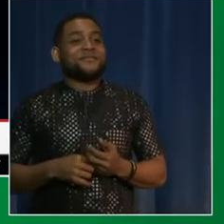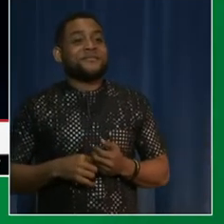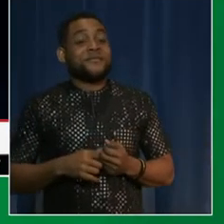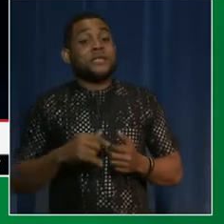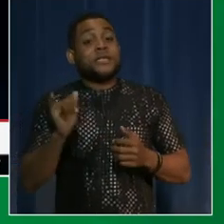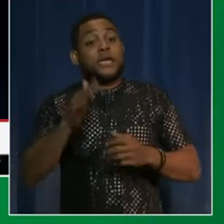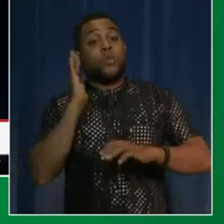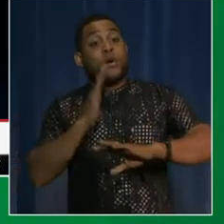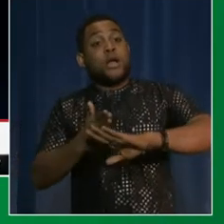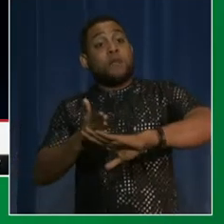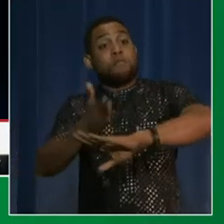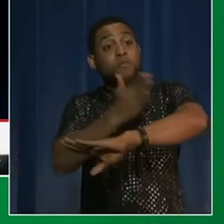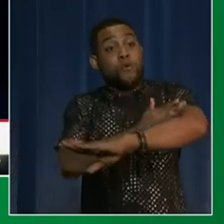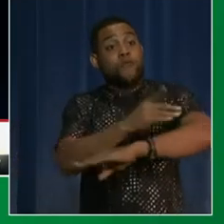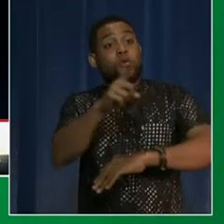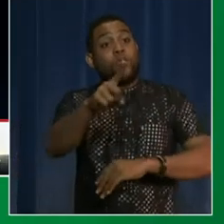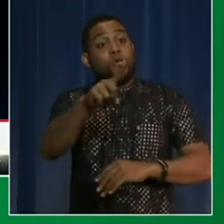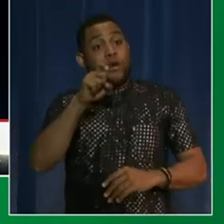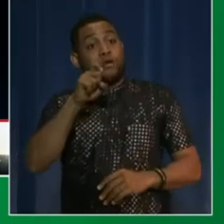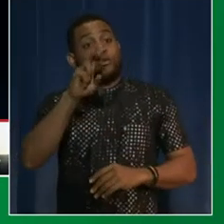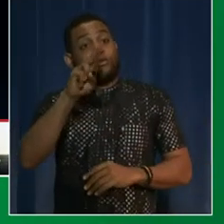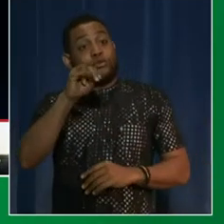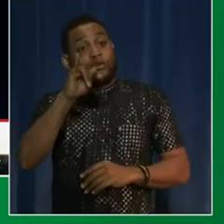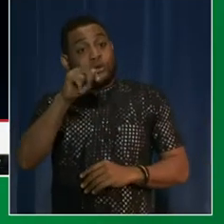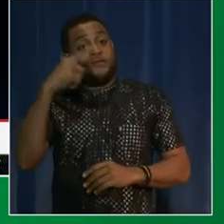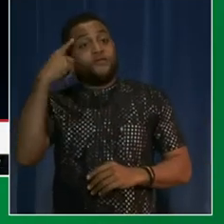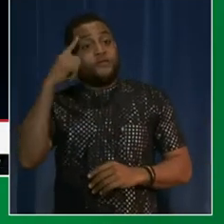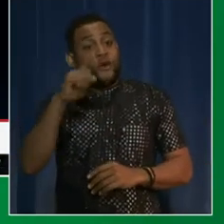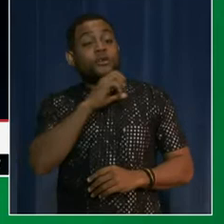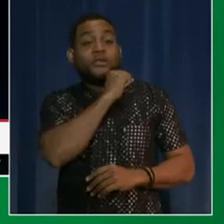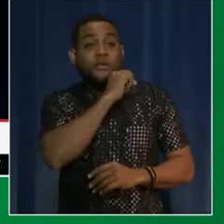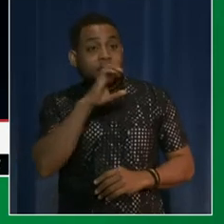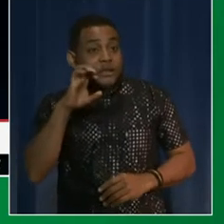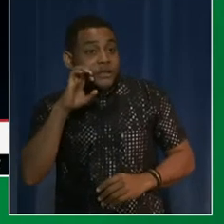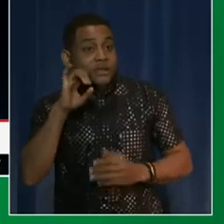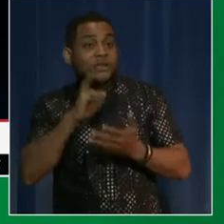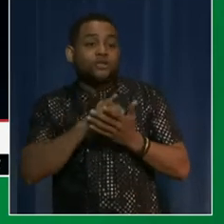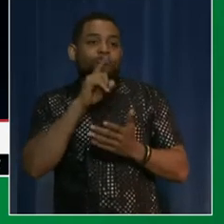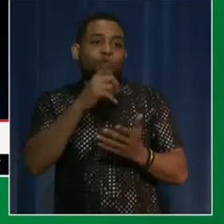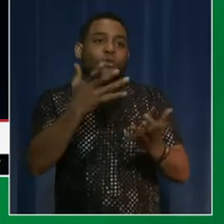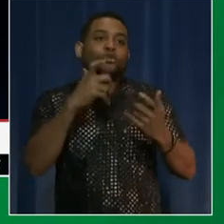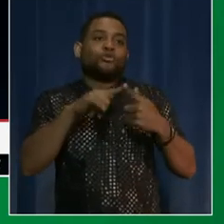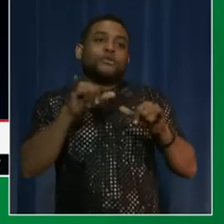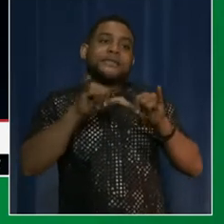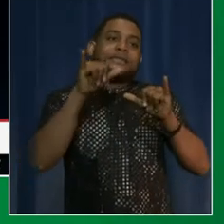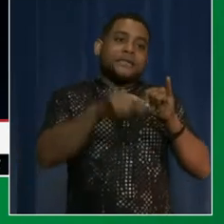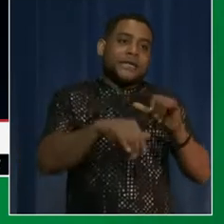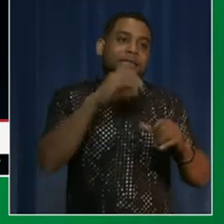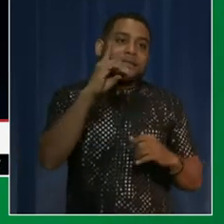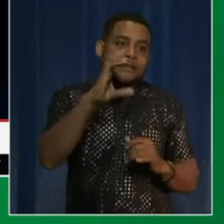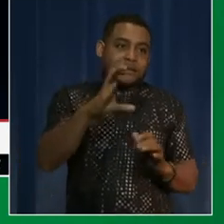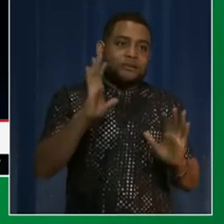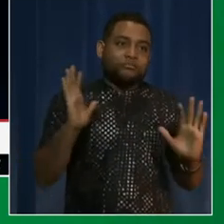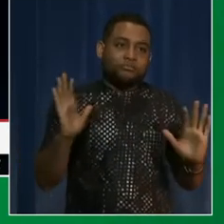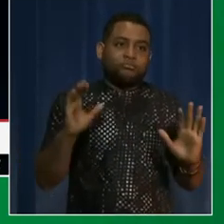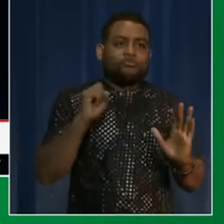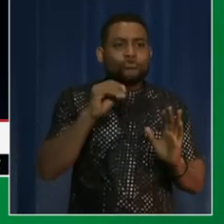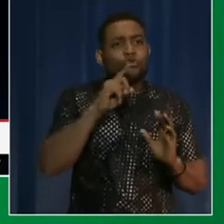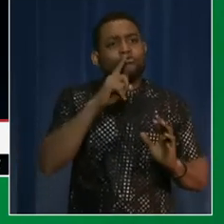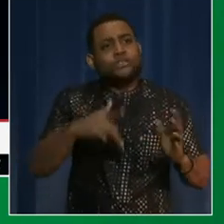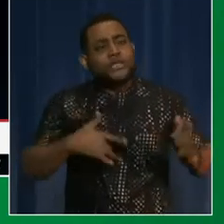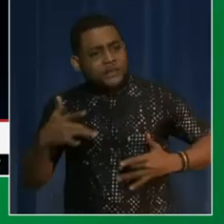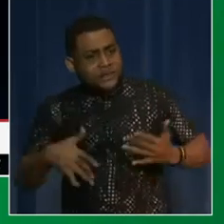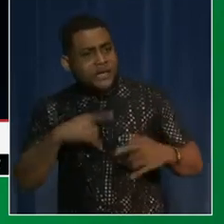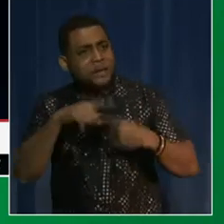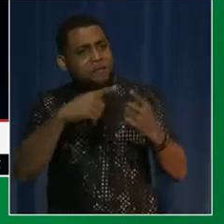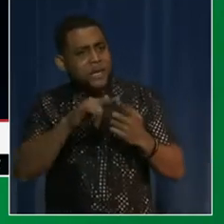100 units for our seniors who really want to stay in place. So we're very excited about that. And that will be coming